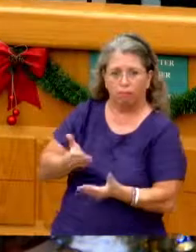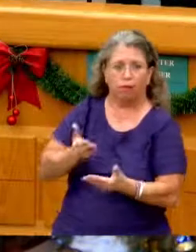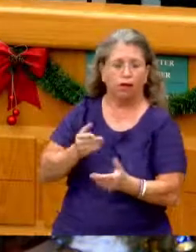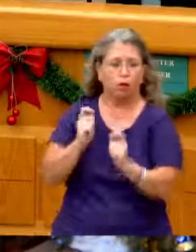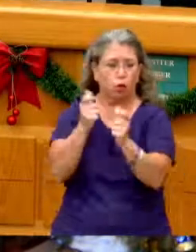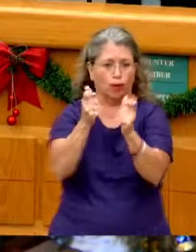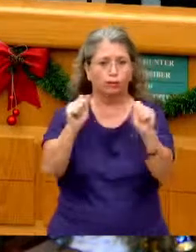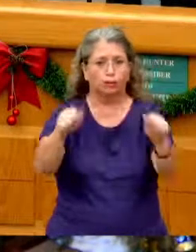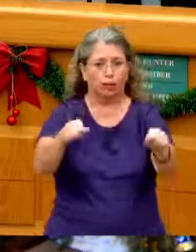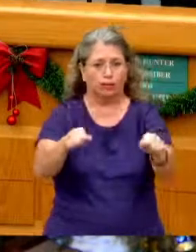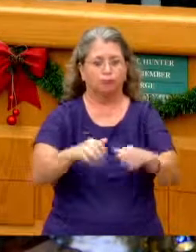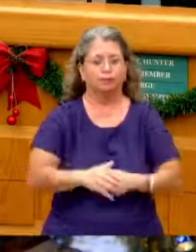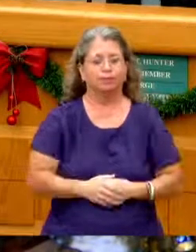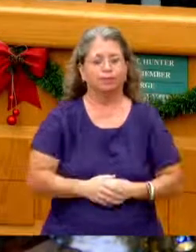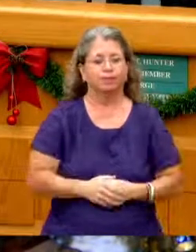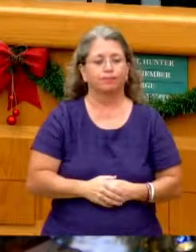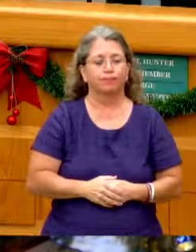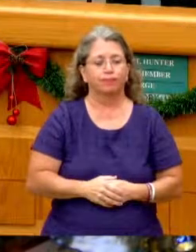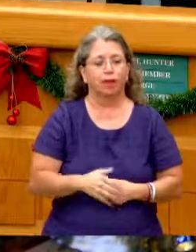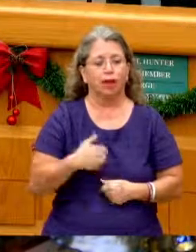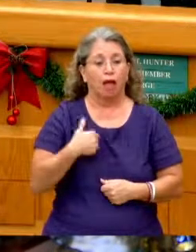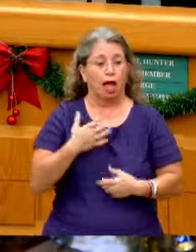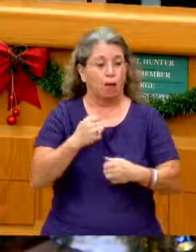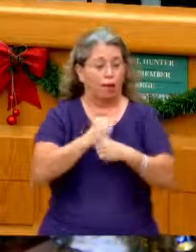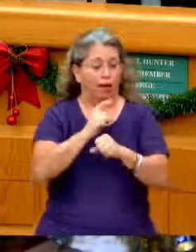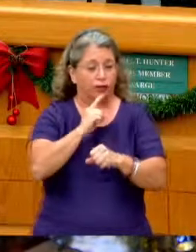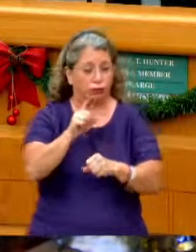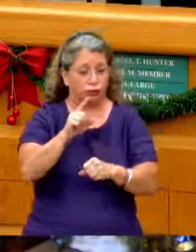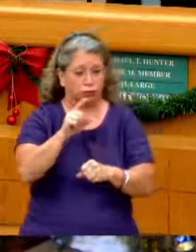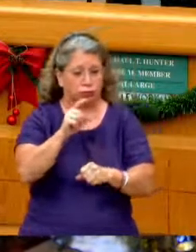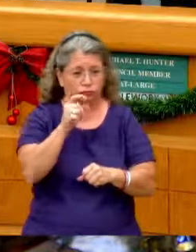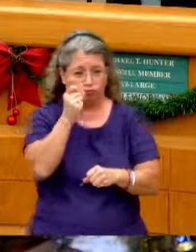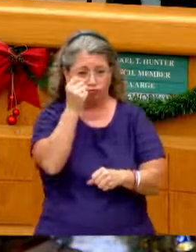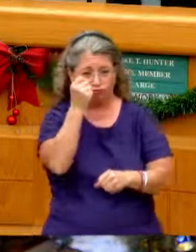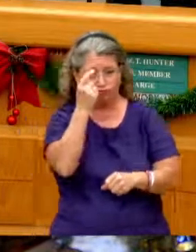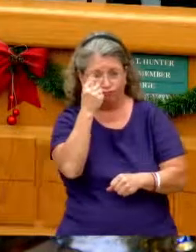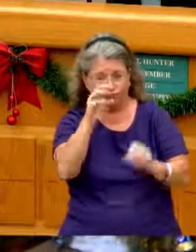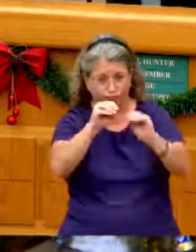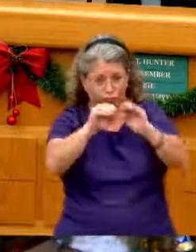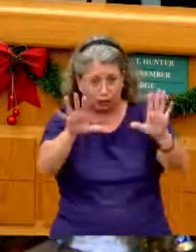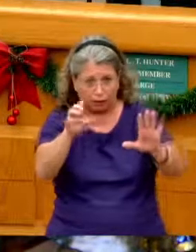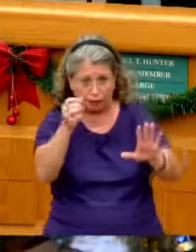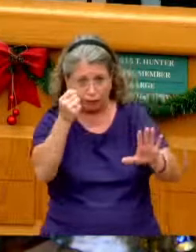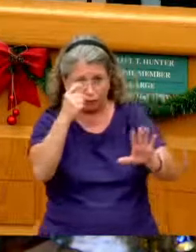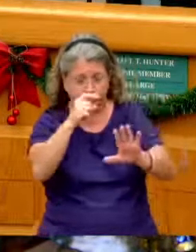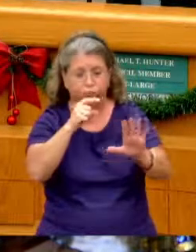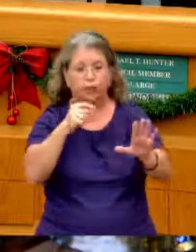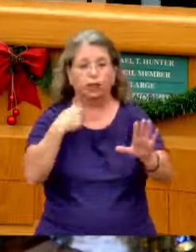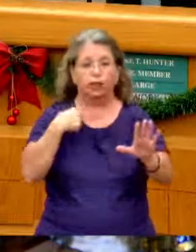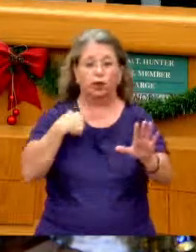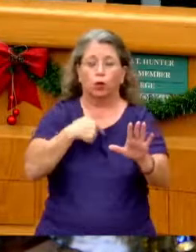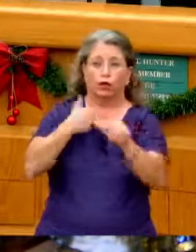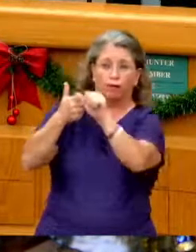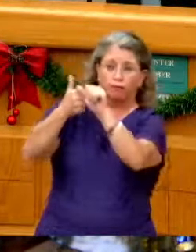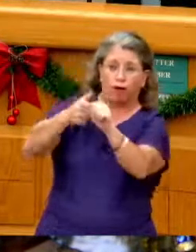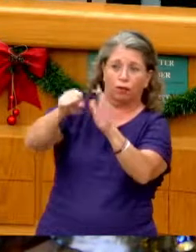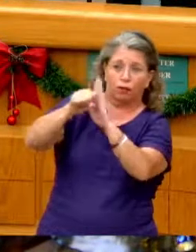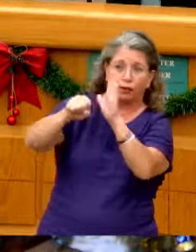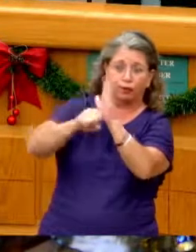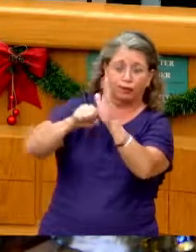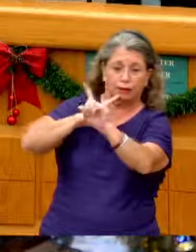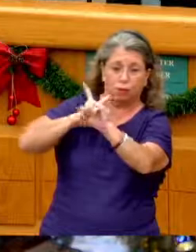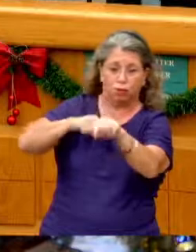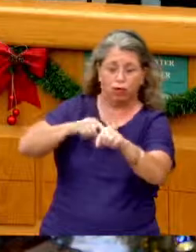make sure that everybody understands that we are working on a directive from the state. The Tier 1A, which